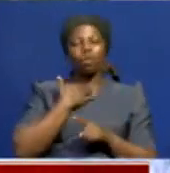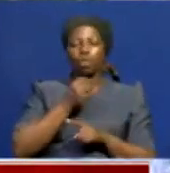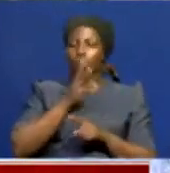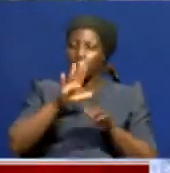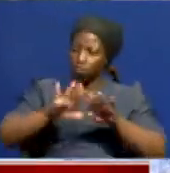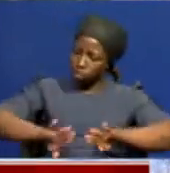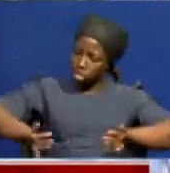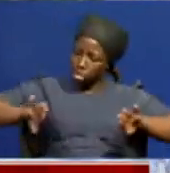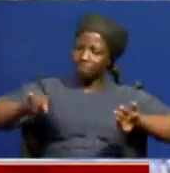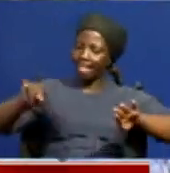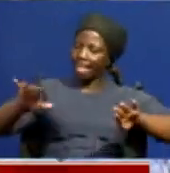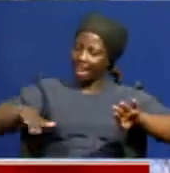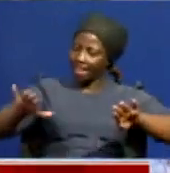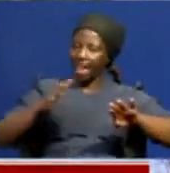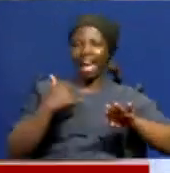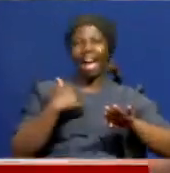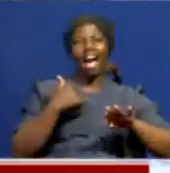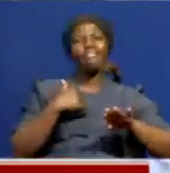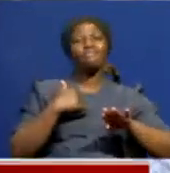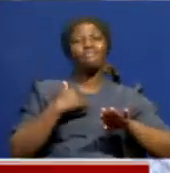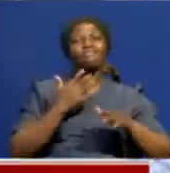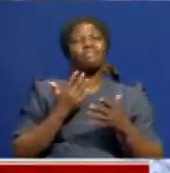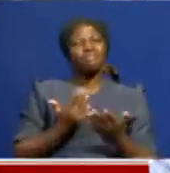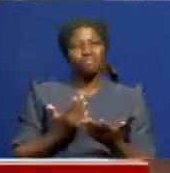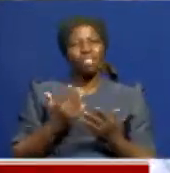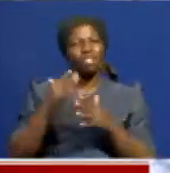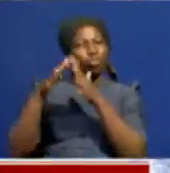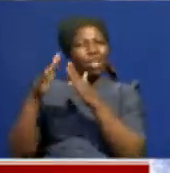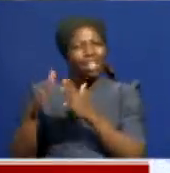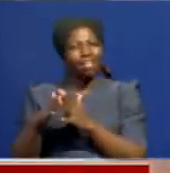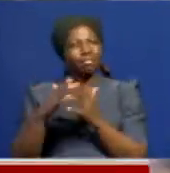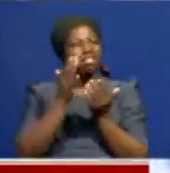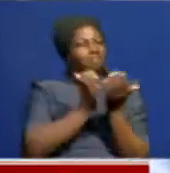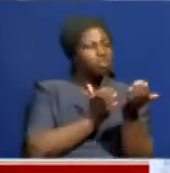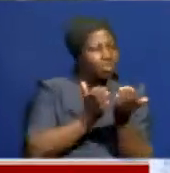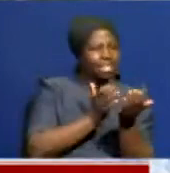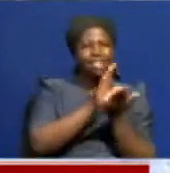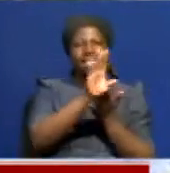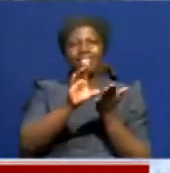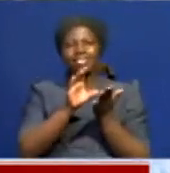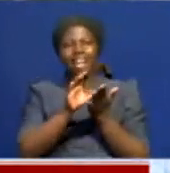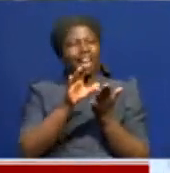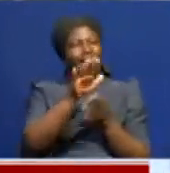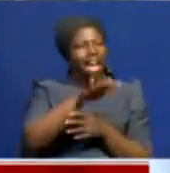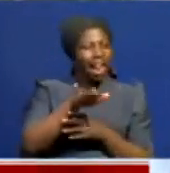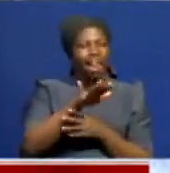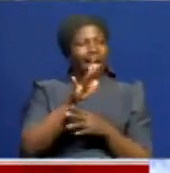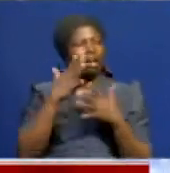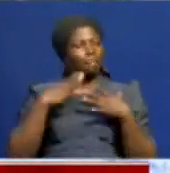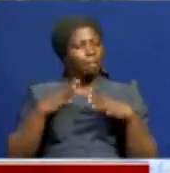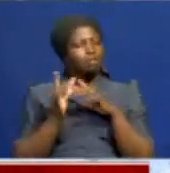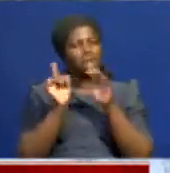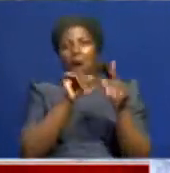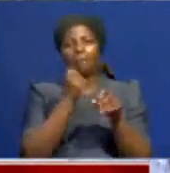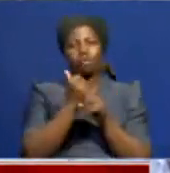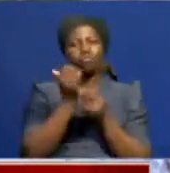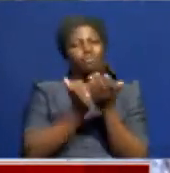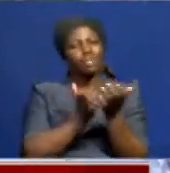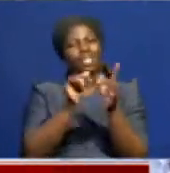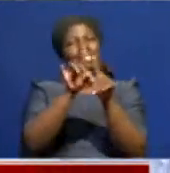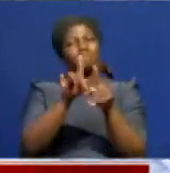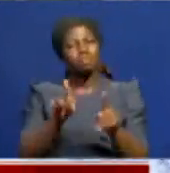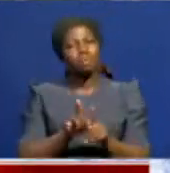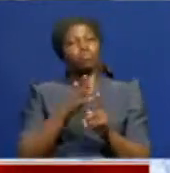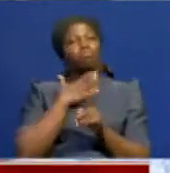choo. Tunataka beach zetu ziwe na commercial enterprises, malls, za watu kufanya kazi. Tunataka pia kuwa na lifeguards kwa beach